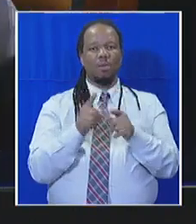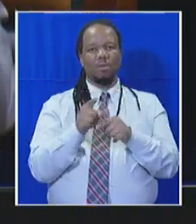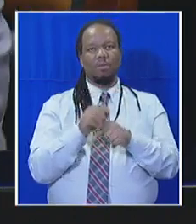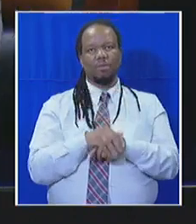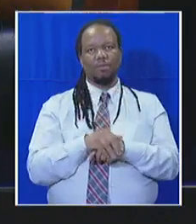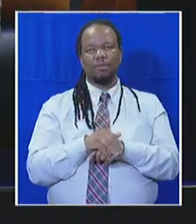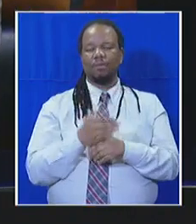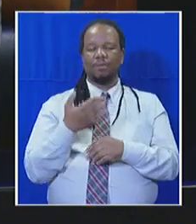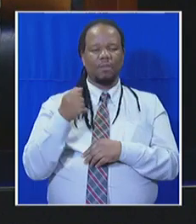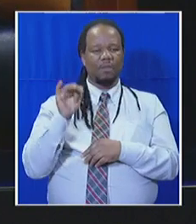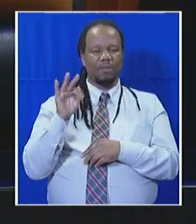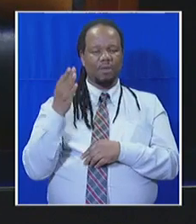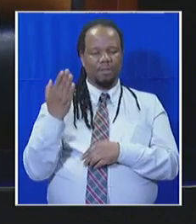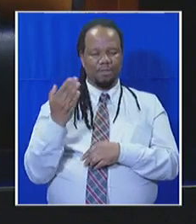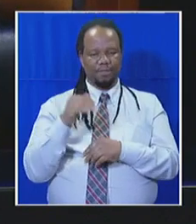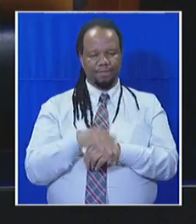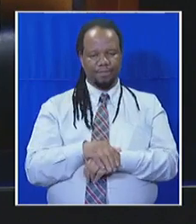The IFP.